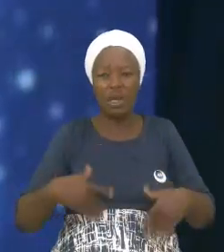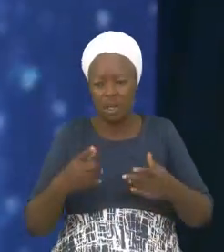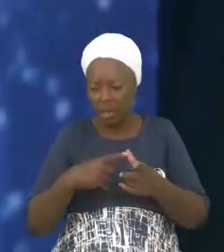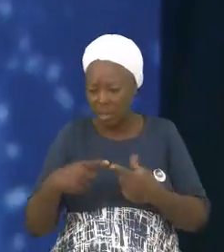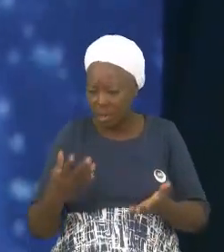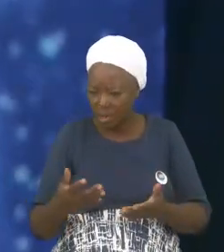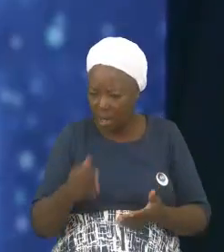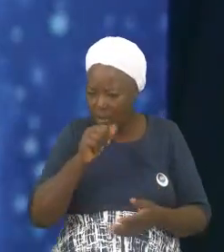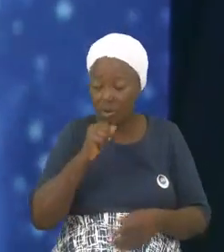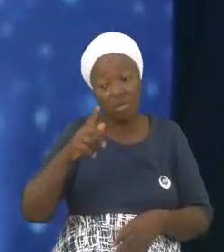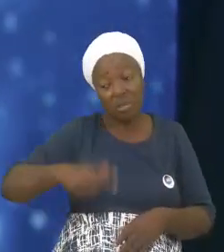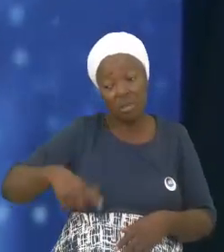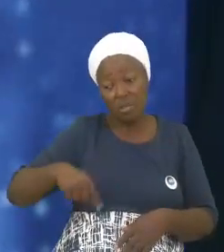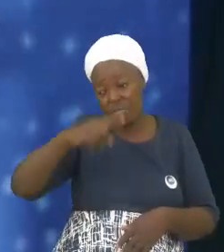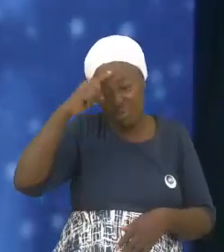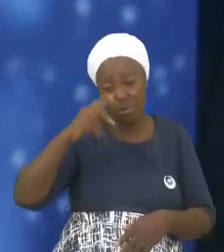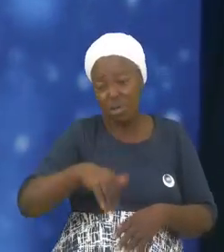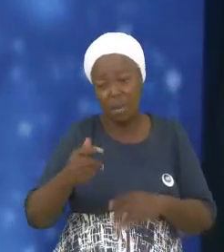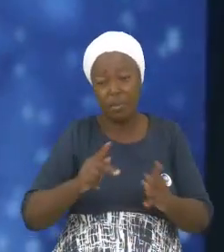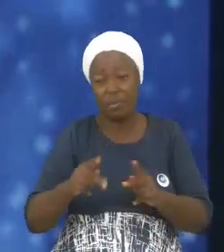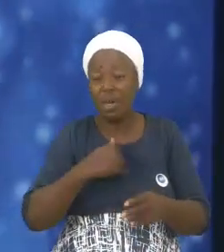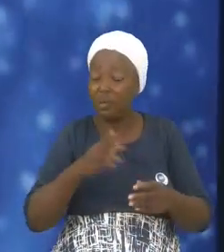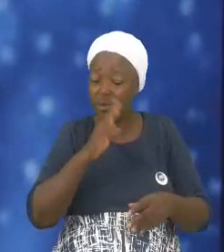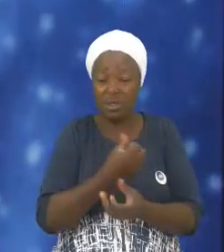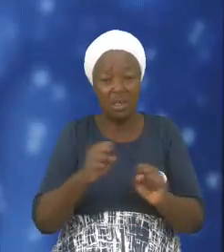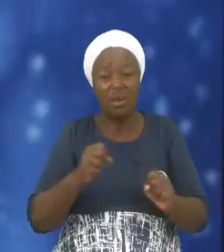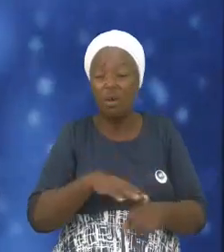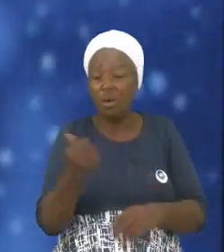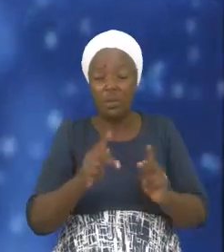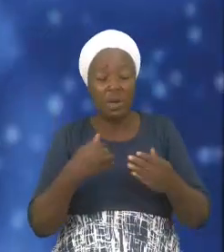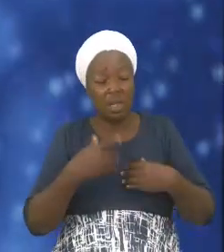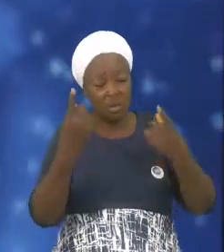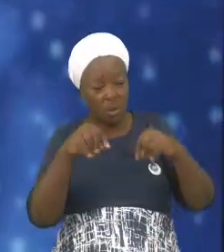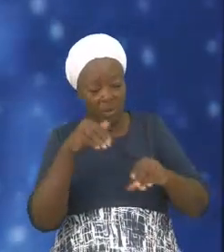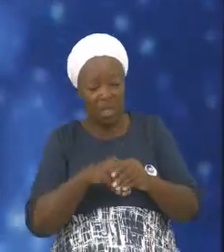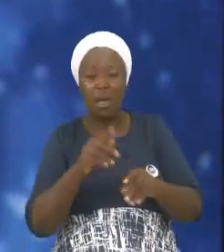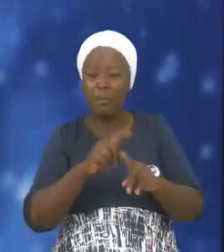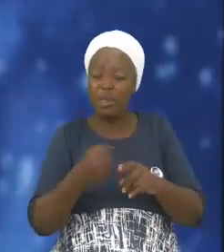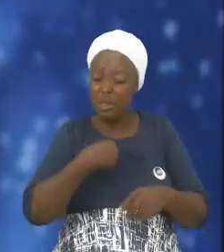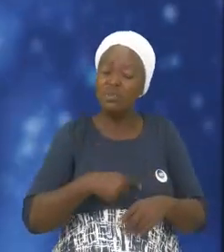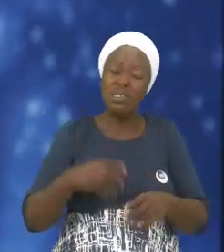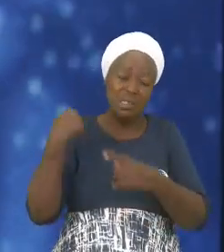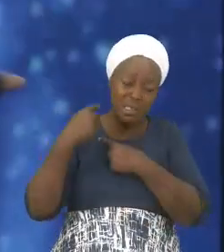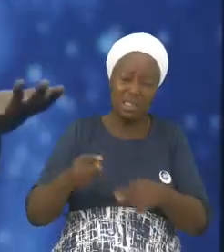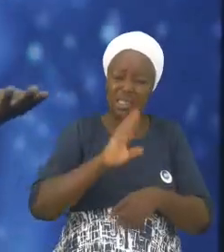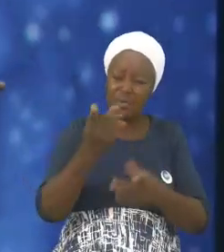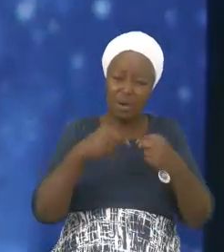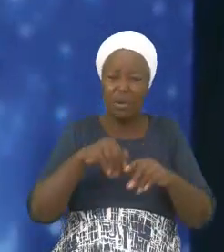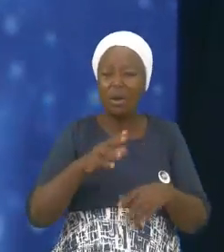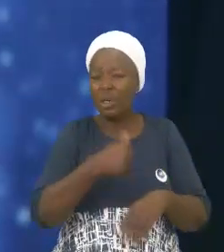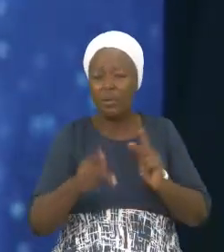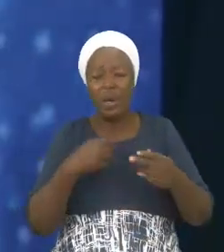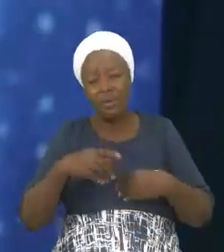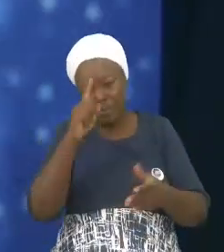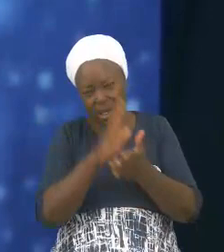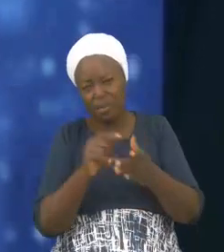late? Because other people have been saved. Other people have come in. Other people have believed. Other people have got